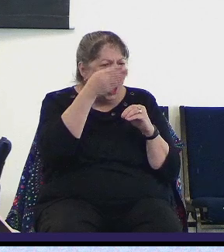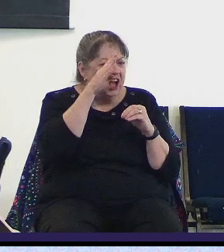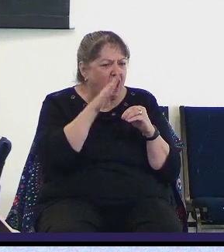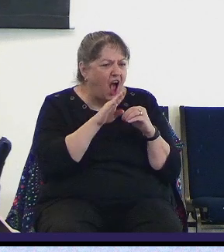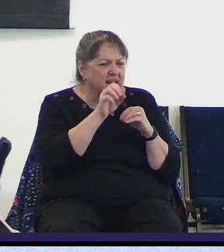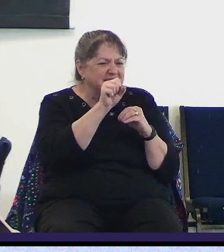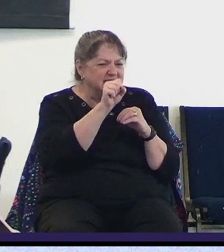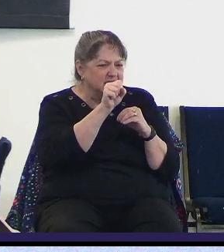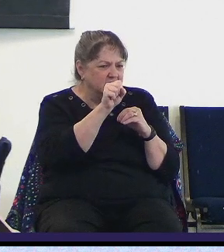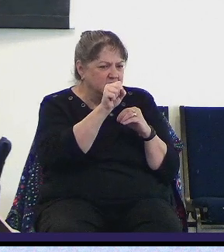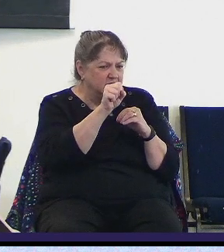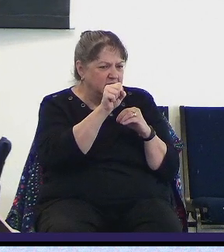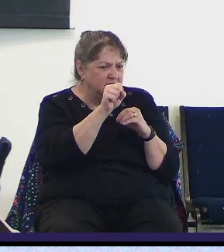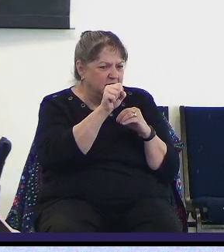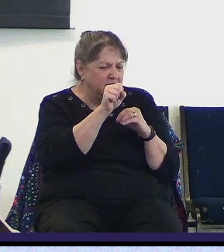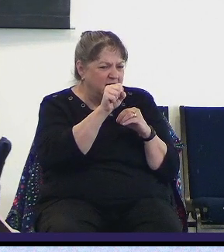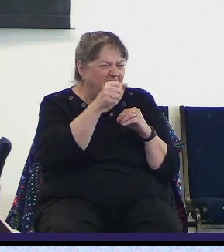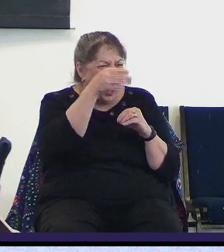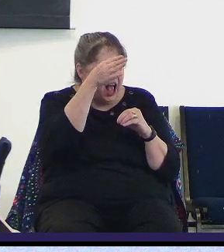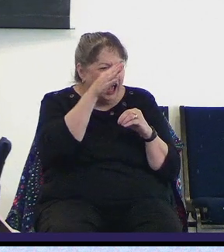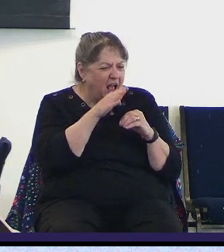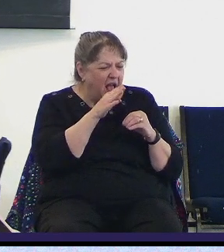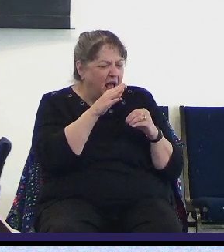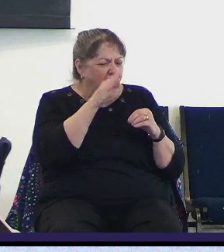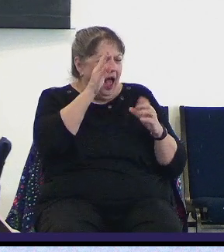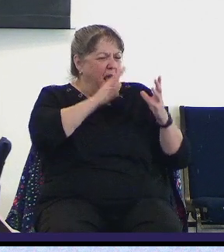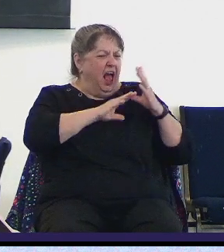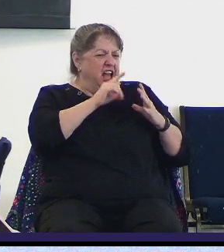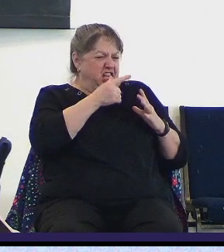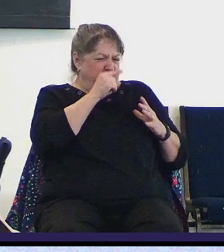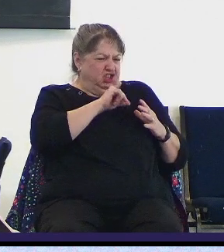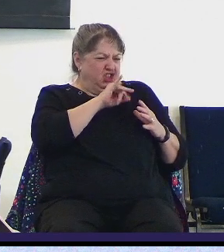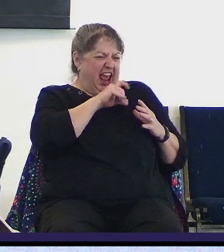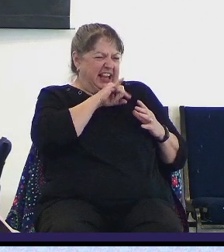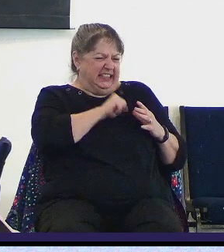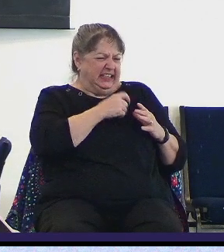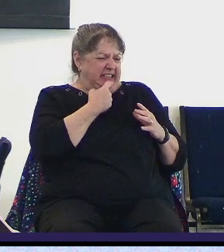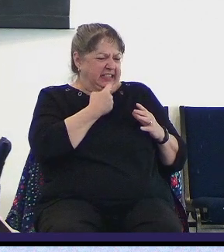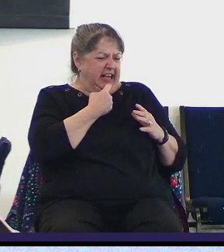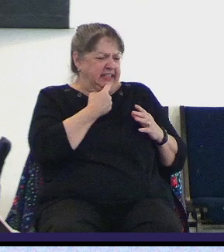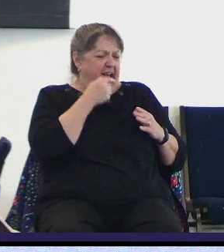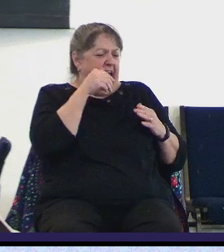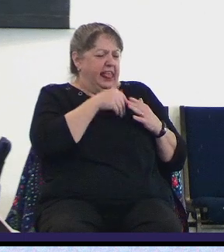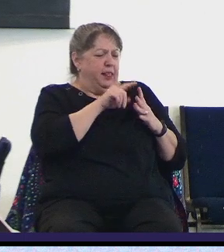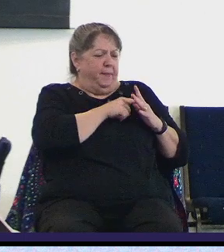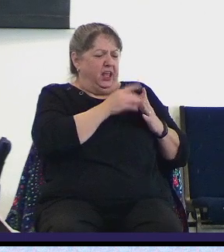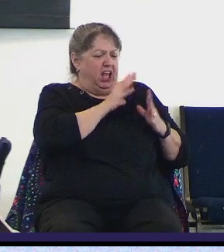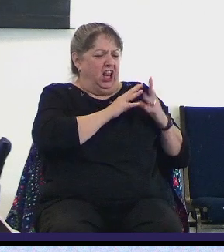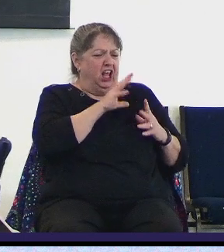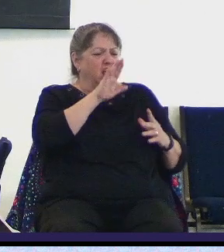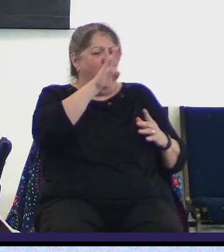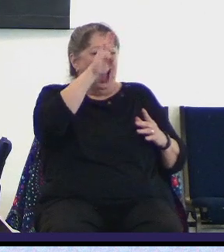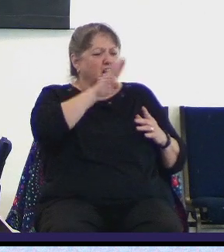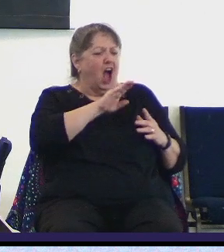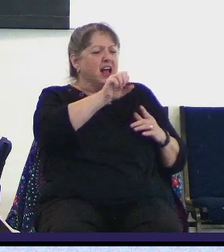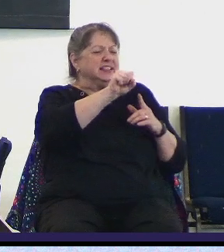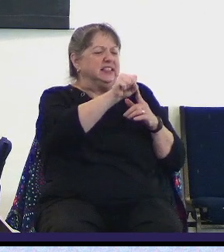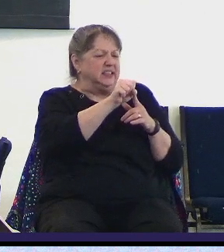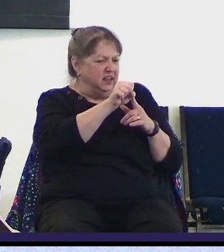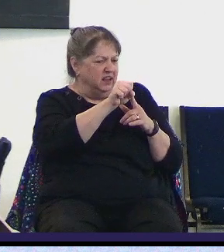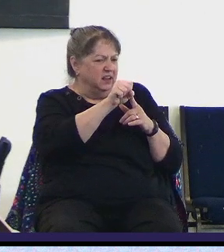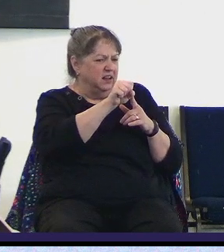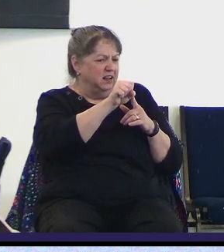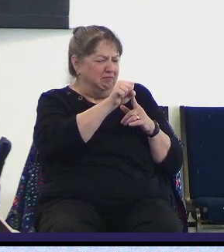God's created the heavens and the earth. That's what it says in Genesis chapter 1 and verse 1. Now, if there was